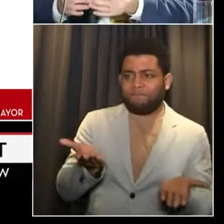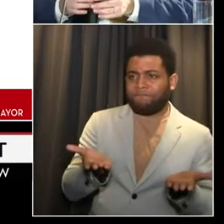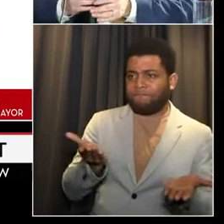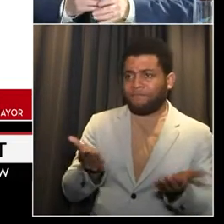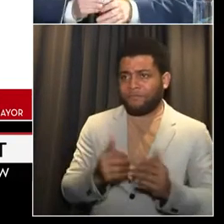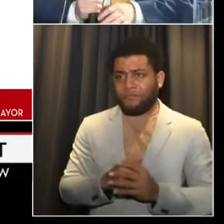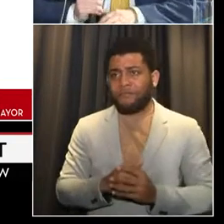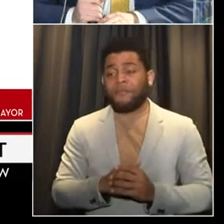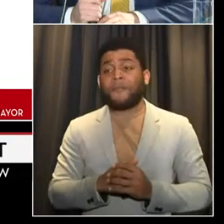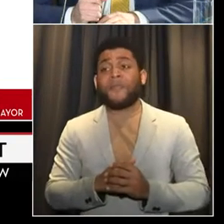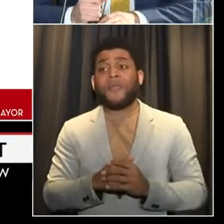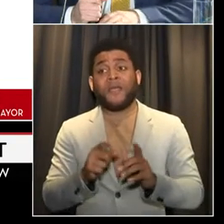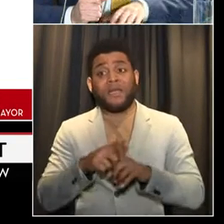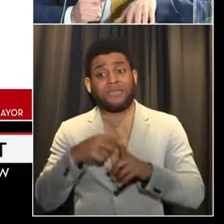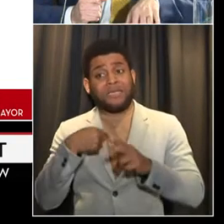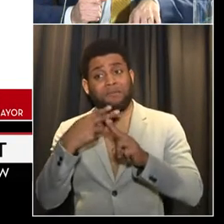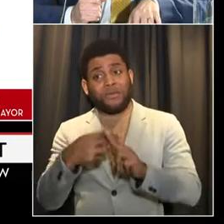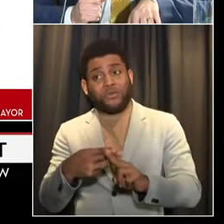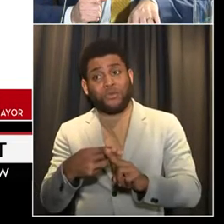happening in the system.